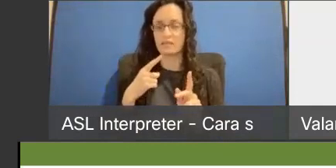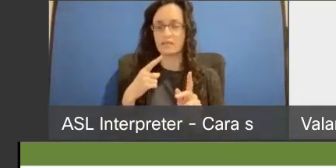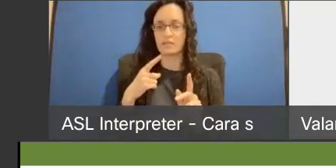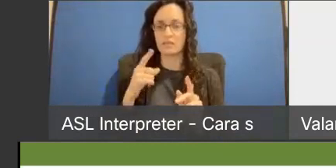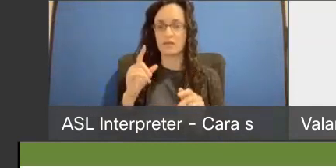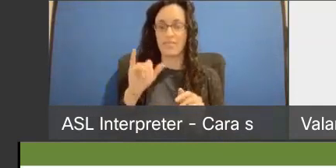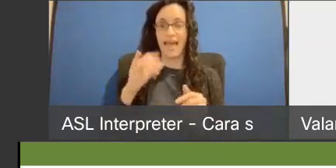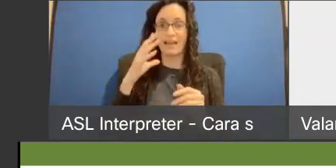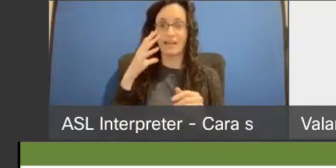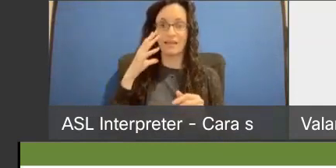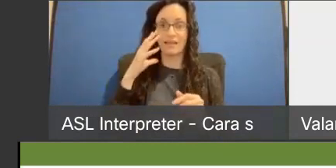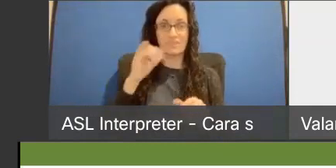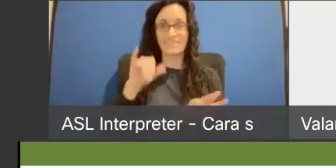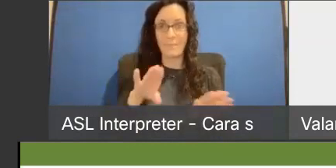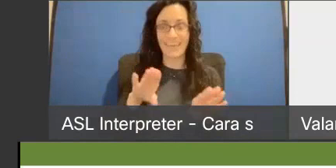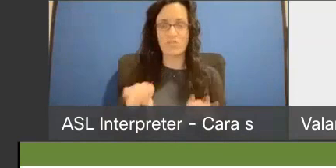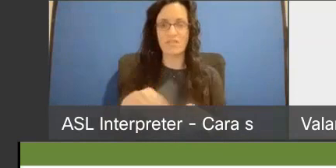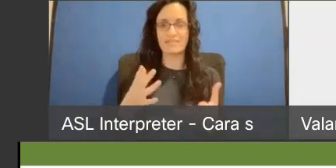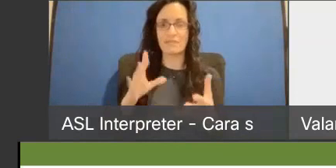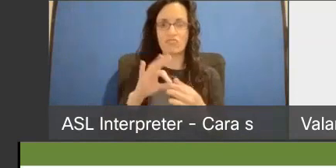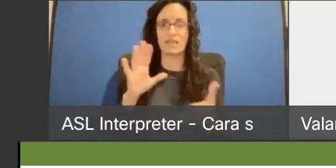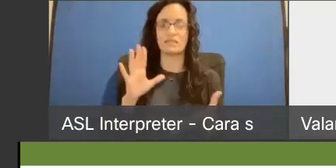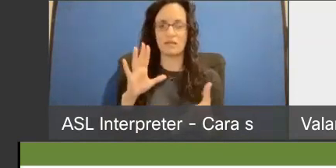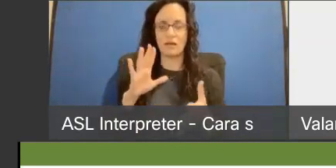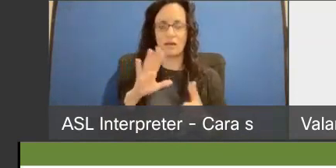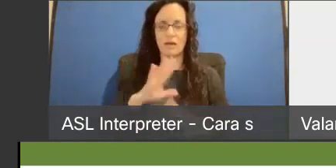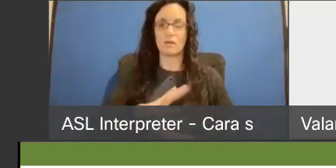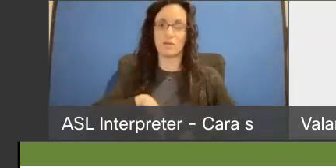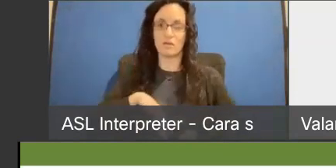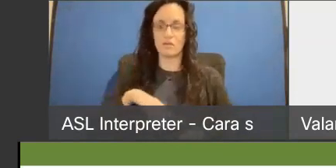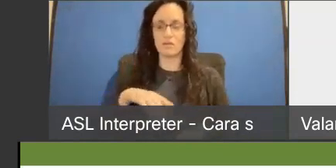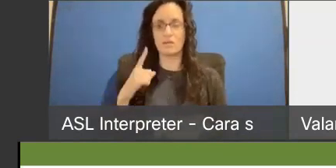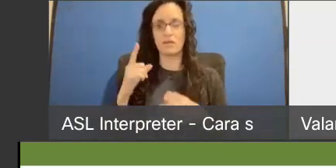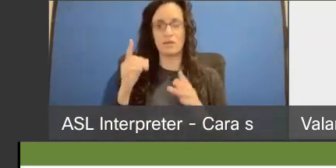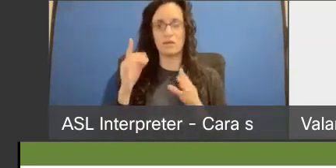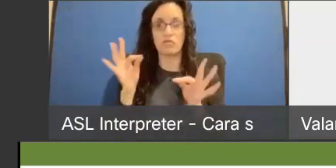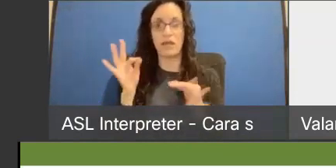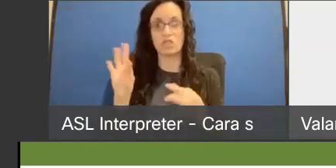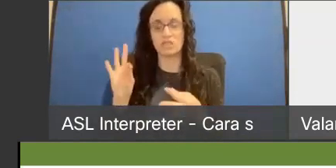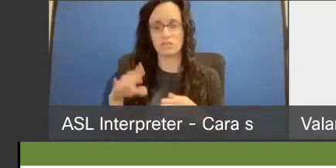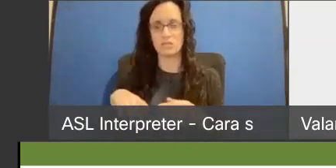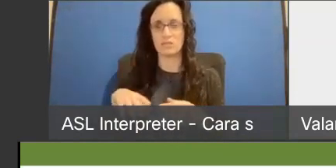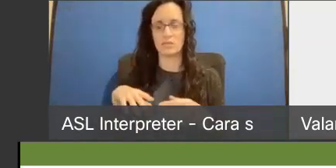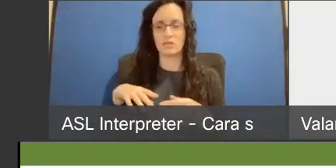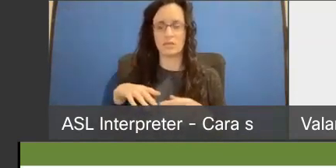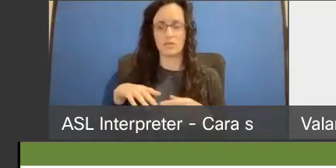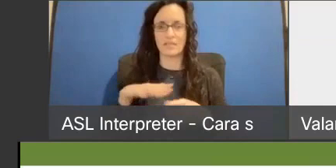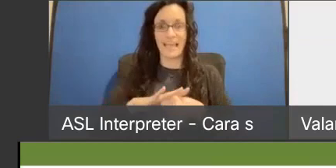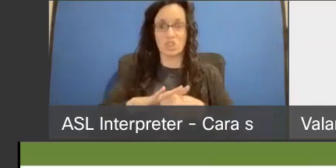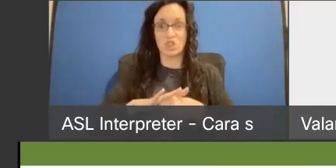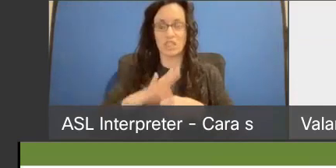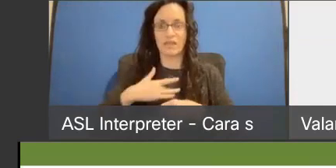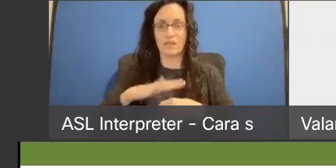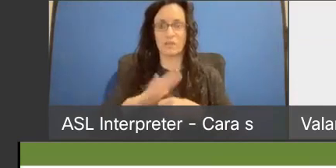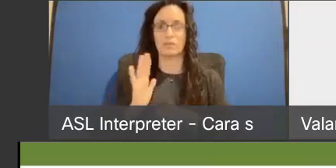a release, right? A release of tension, some distraction. I've heard some people say it helps them feel something,